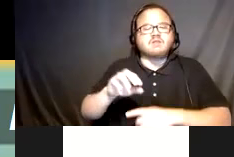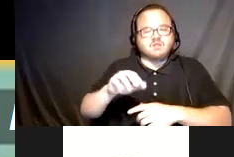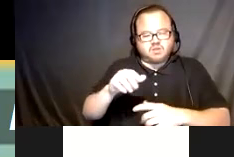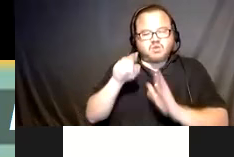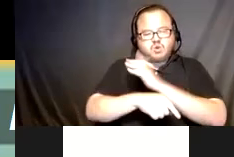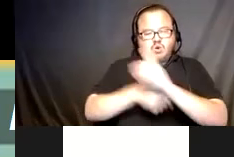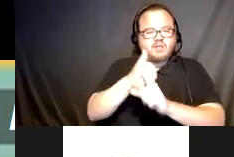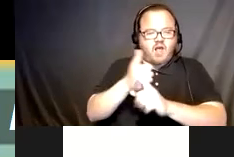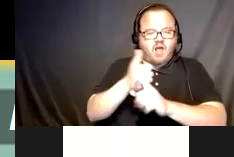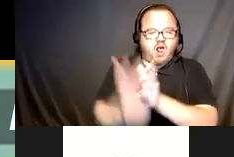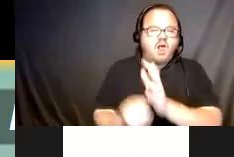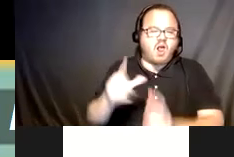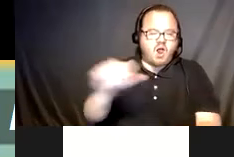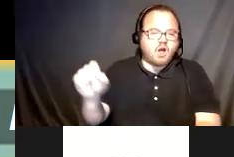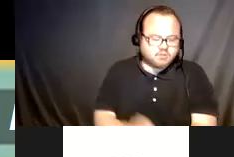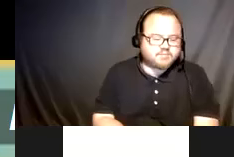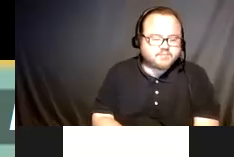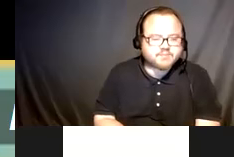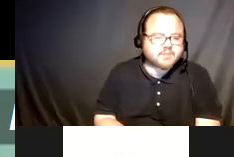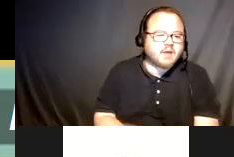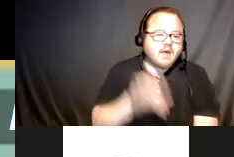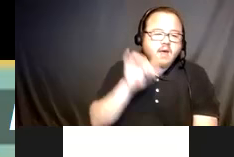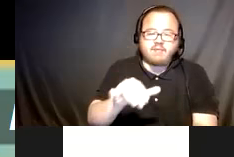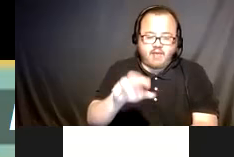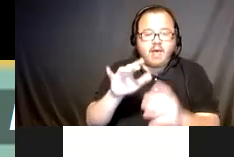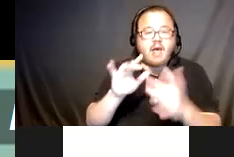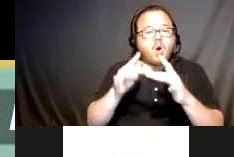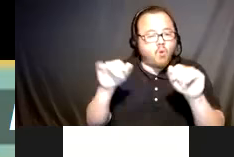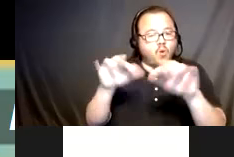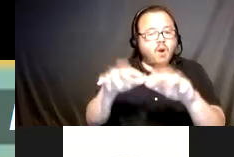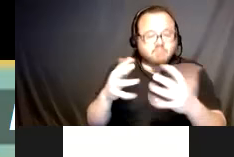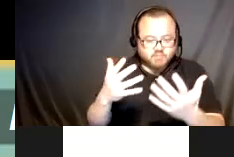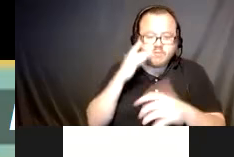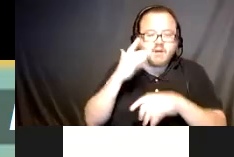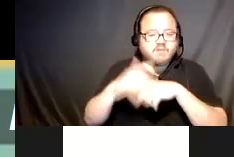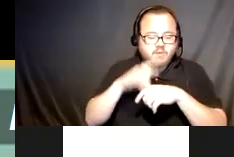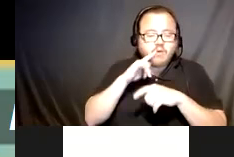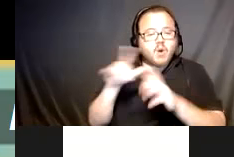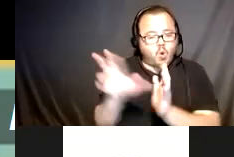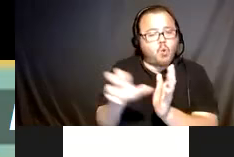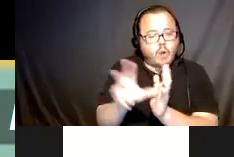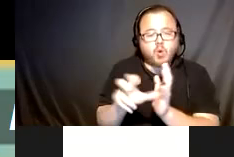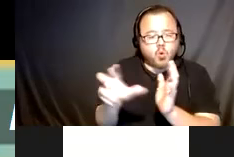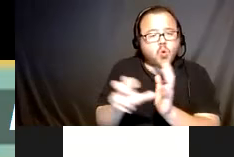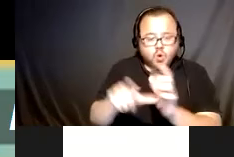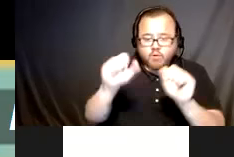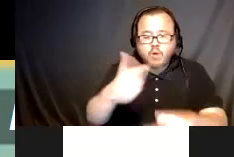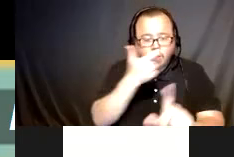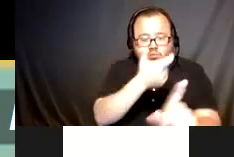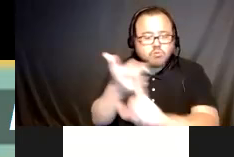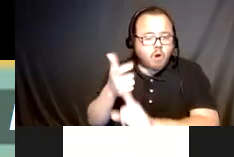which were also included. And that webinar is available because it was recorded if anyone wants to see that